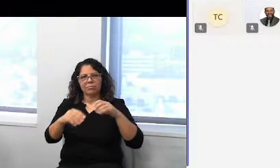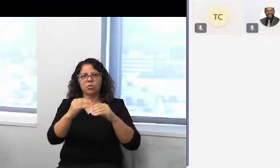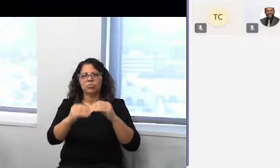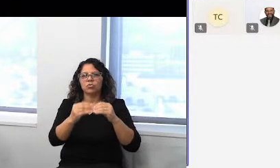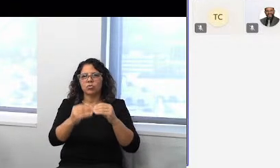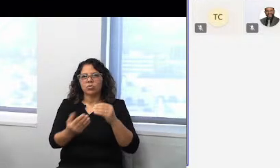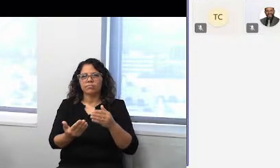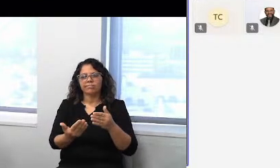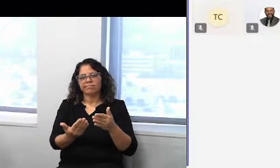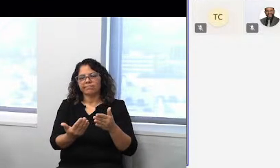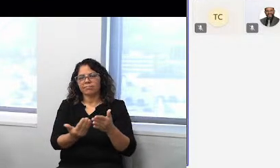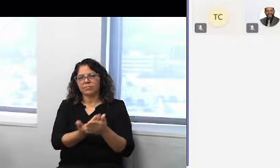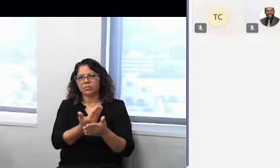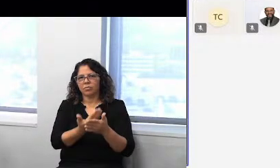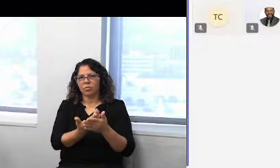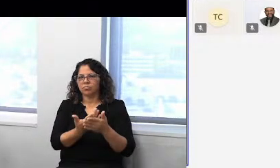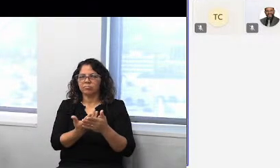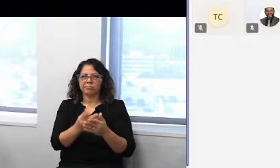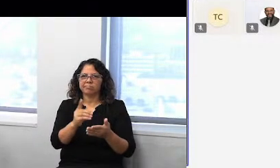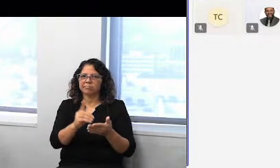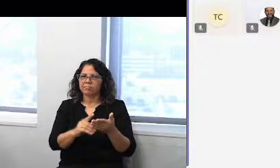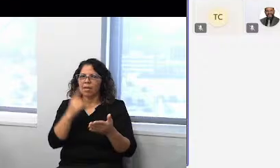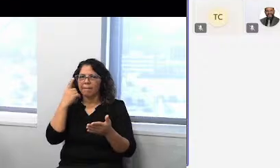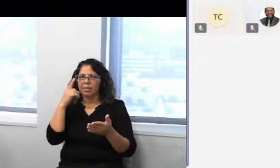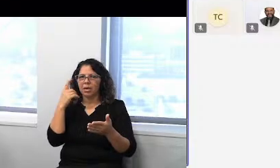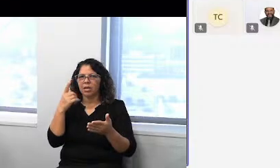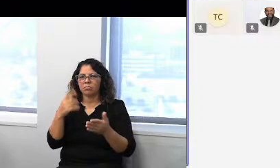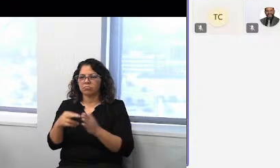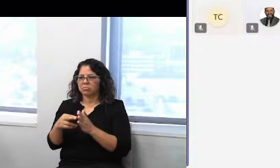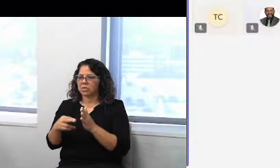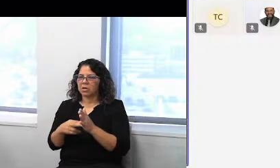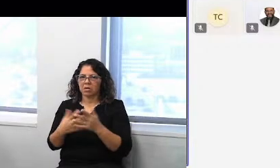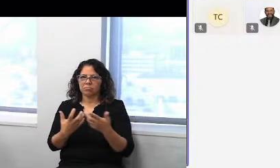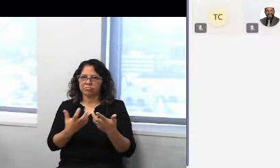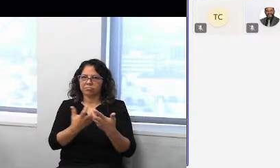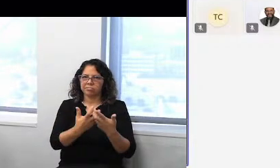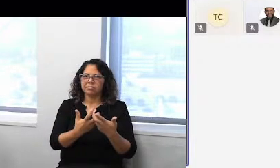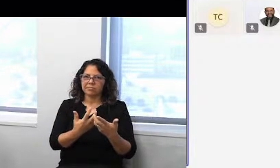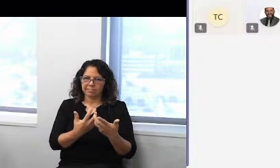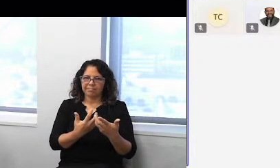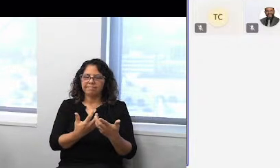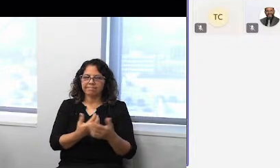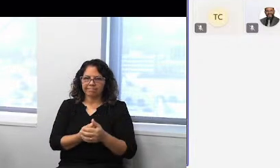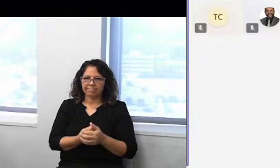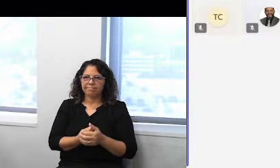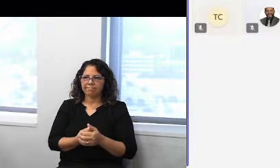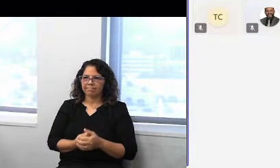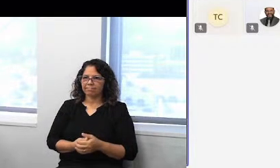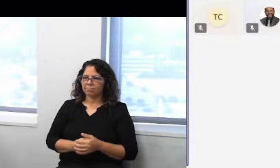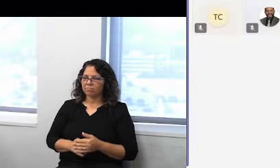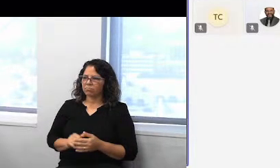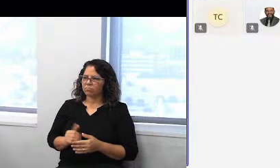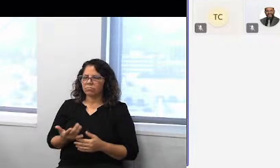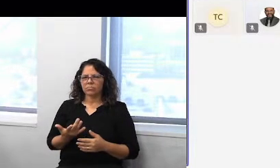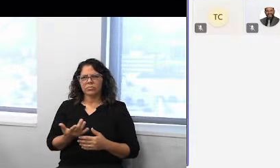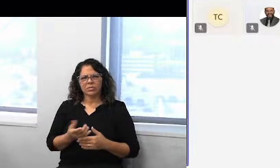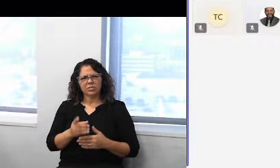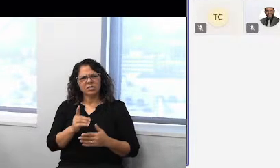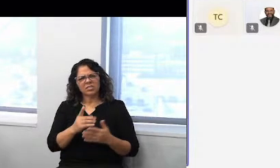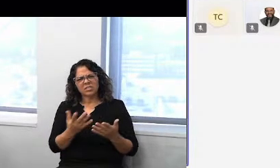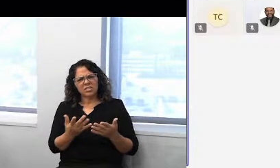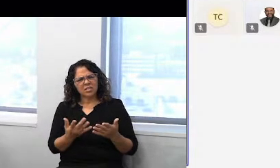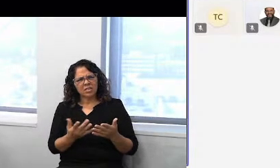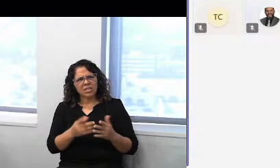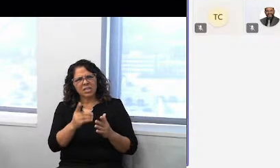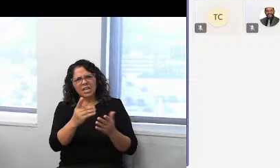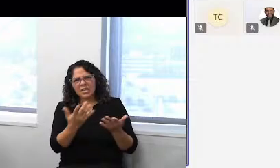standards. The ones that we're designing, we are working towards that. Is that your question, sir? The ones that Are you